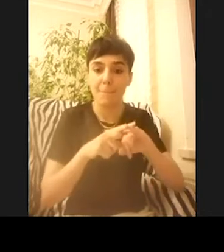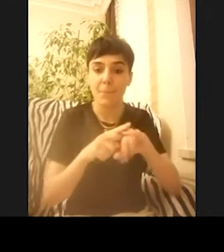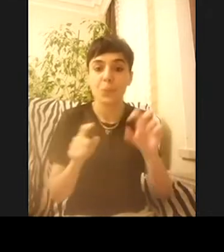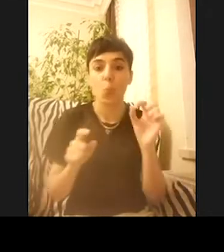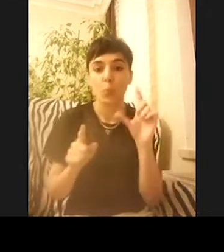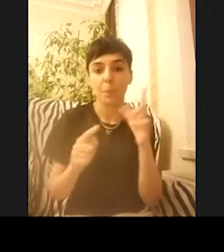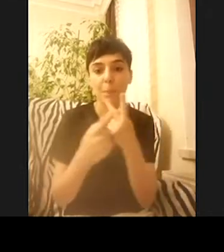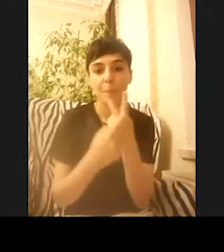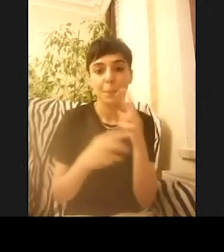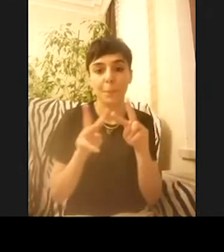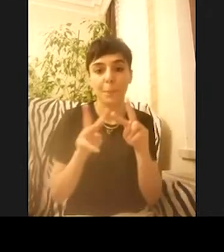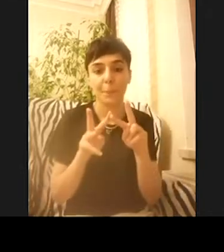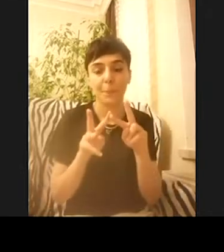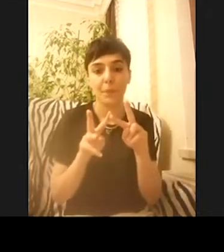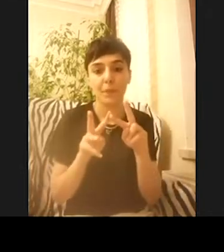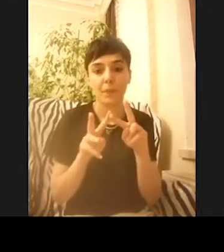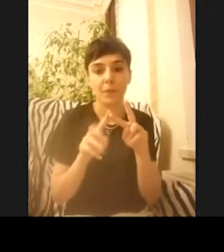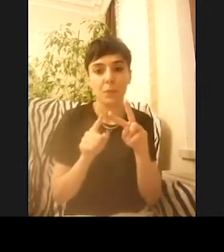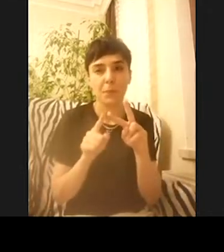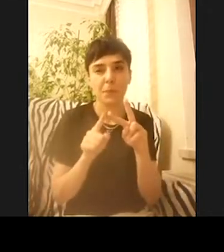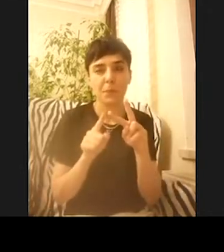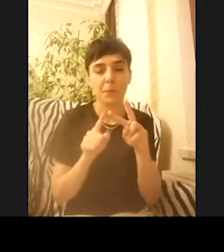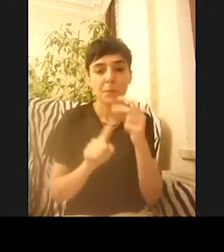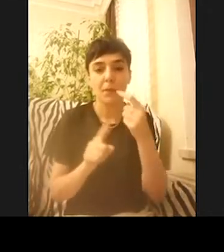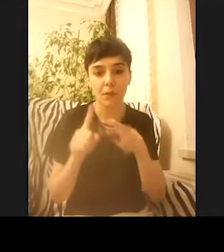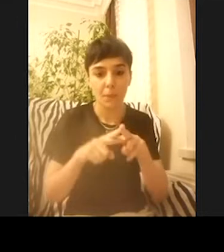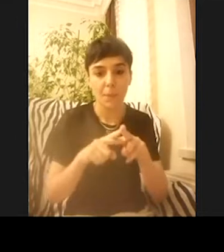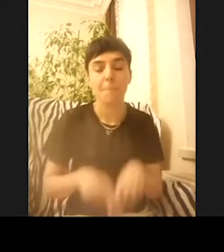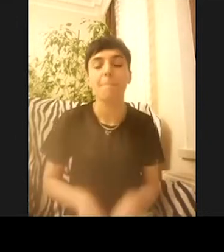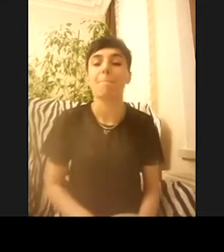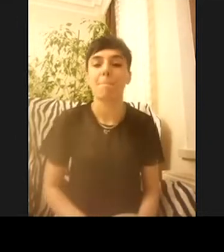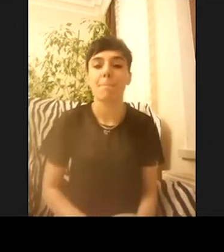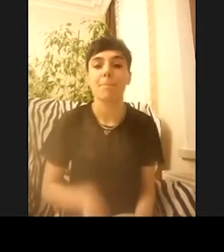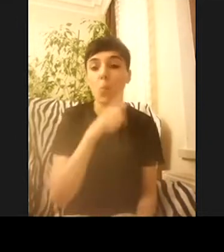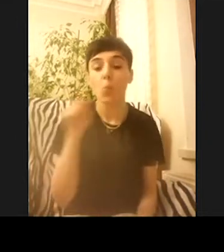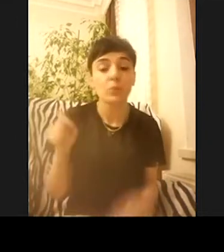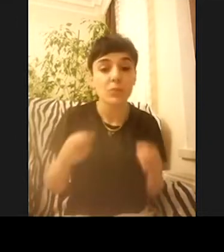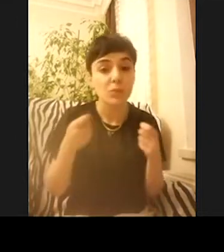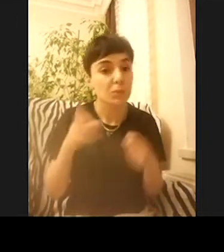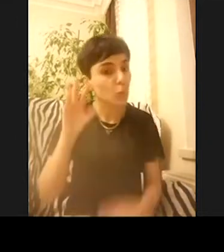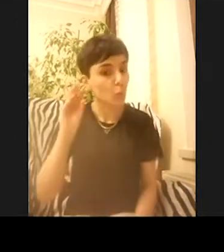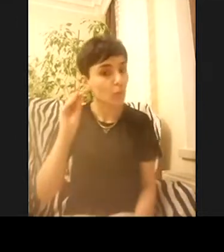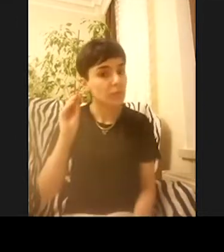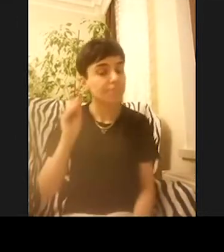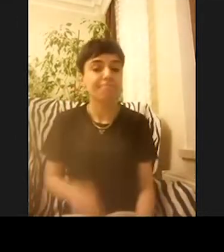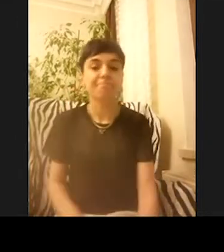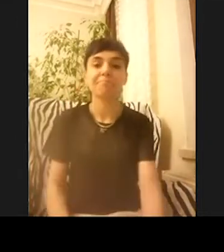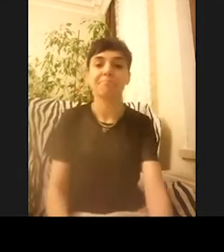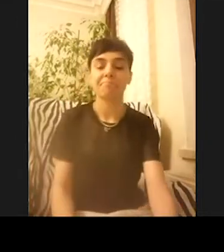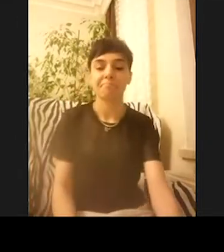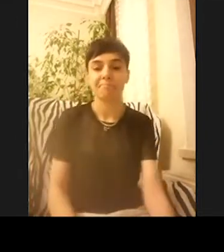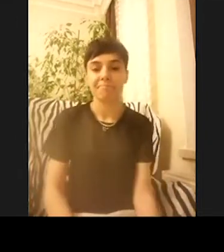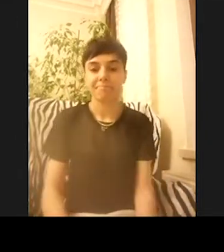their practice through our conversation. If you have been before, you also know that our theme of the